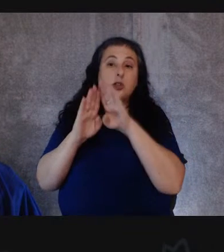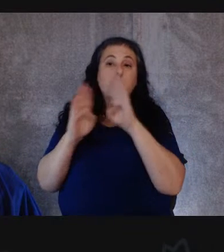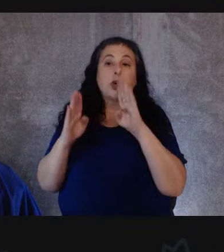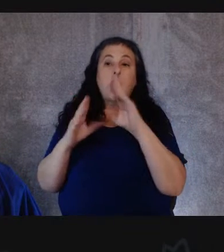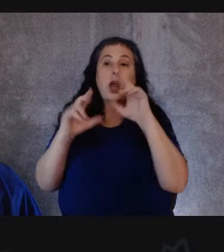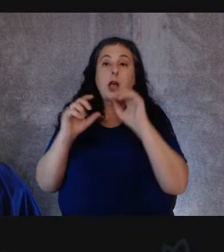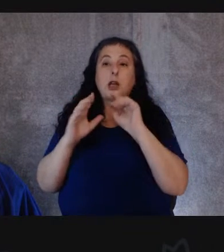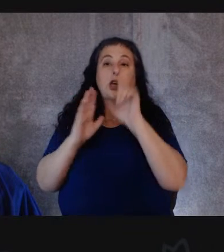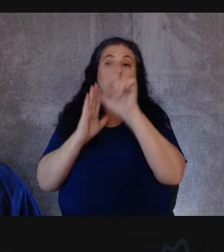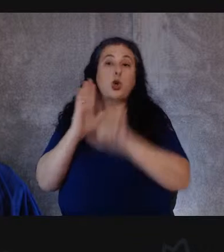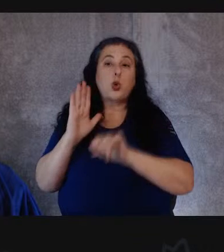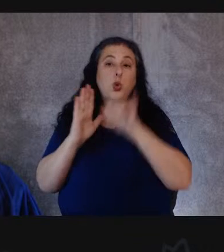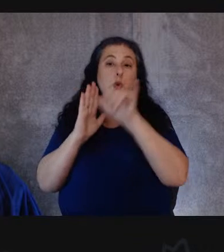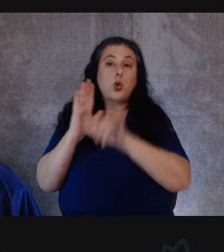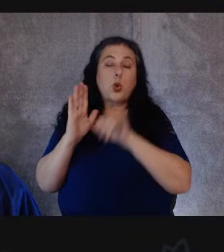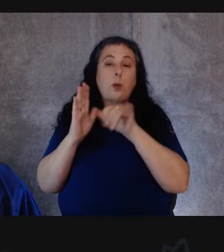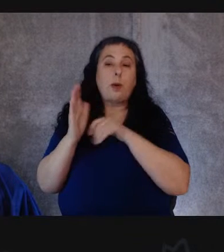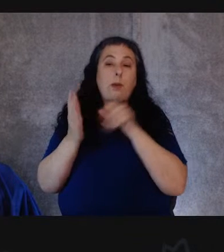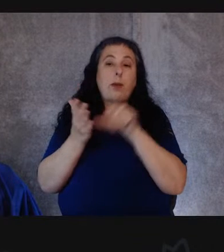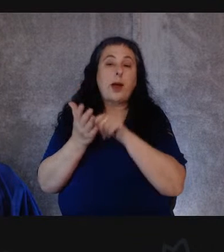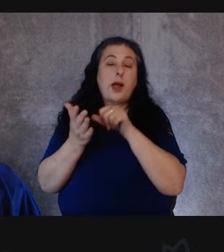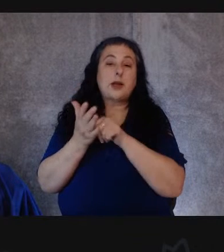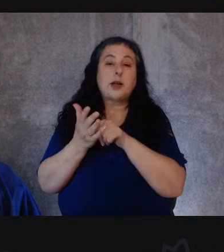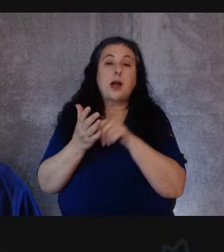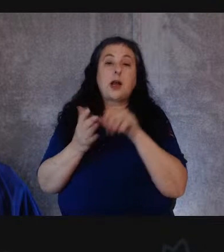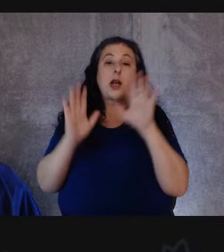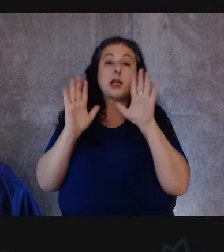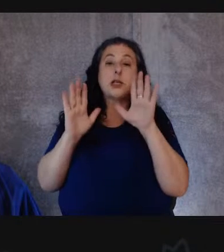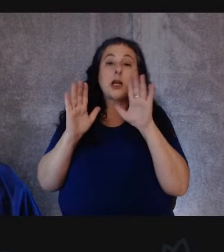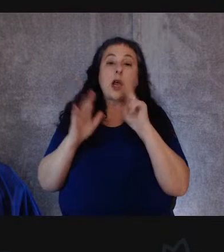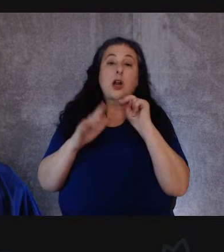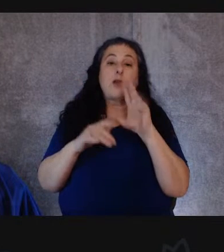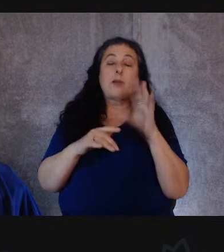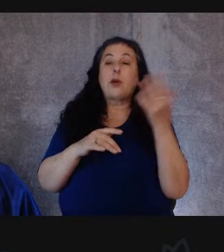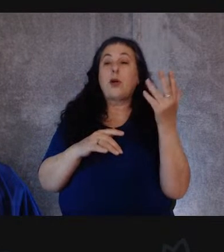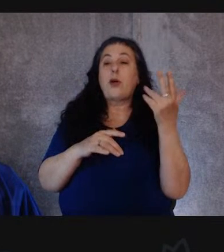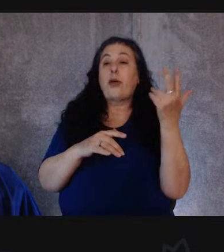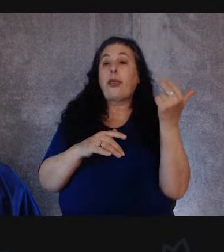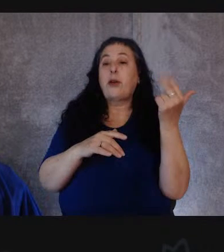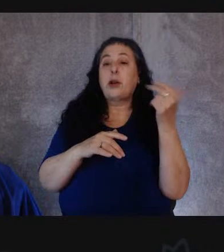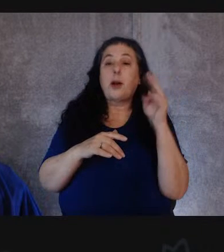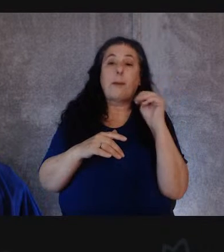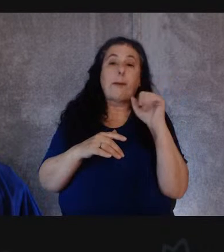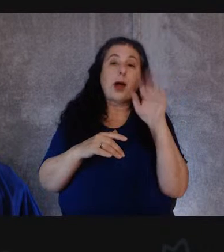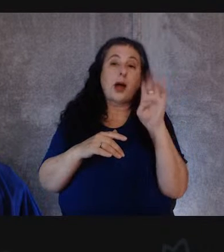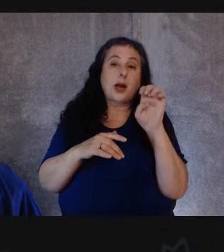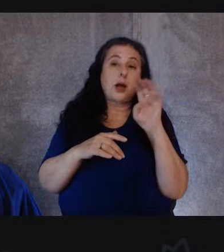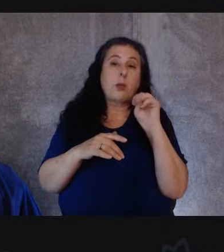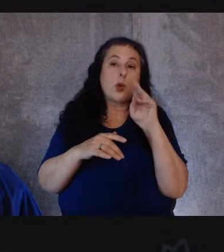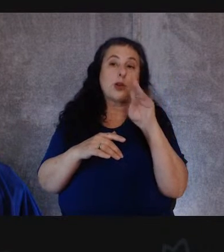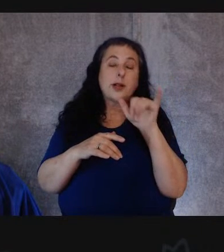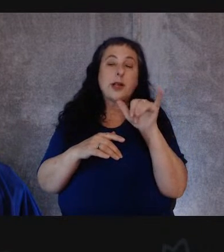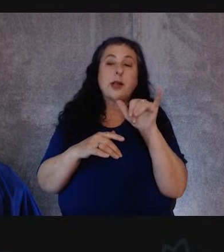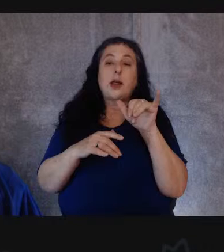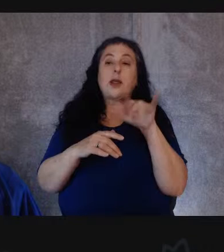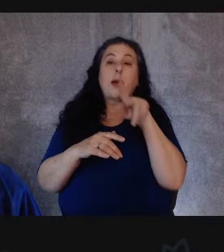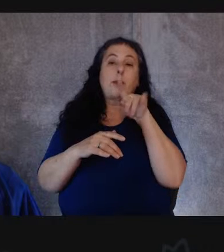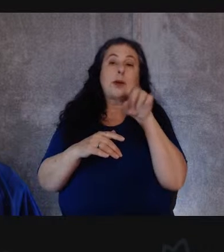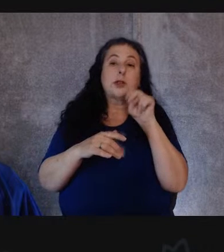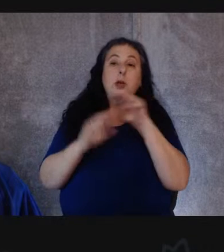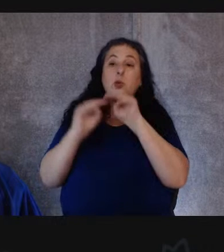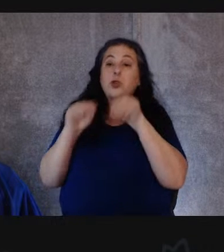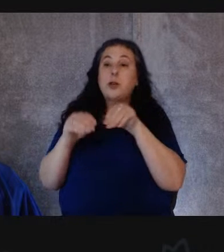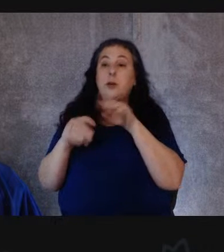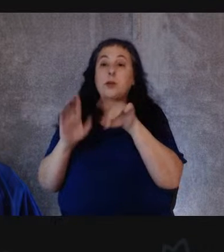pages. On Sunday, November 13th, Mike Mosley, curator of the Pearson Museum in Springfield,